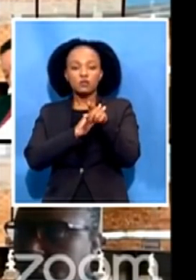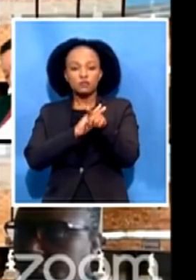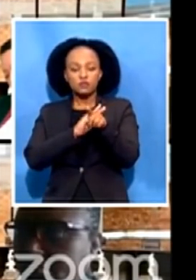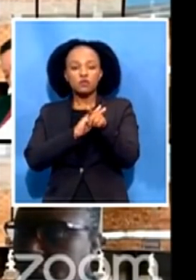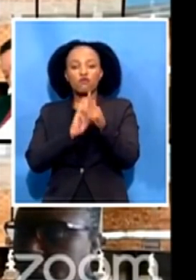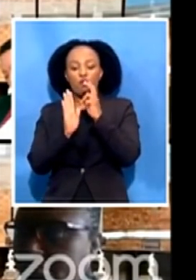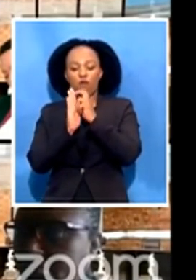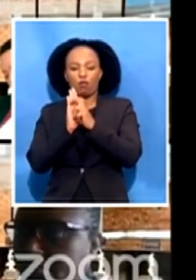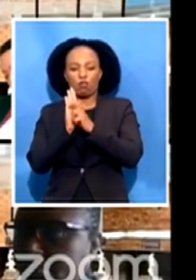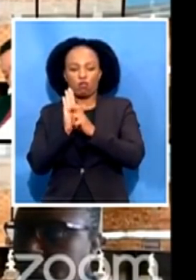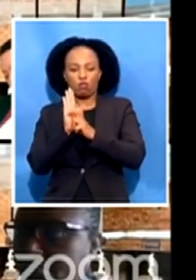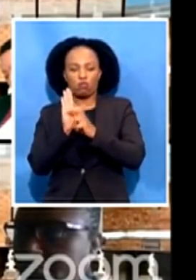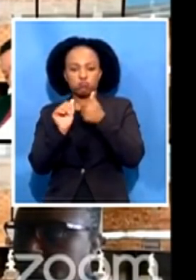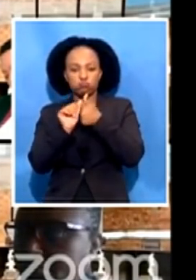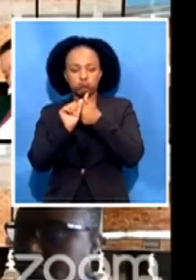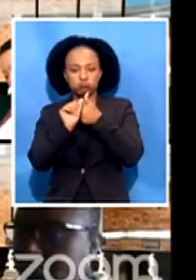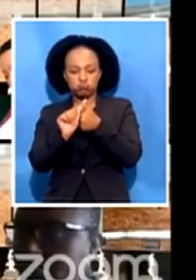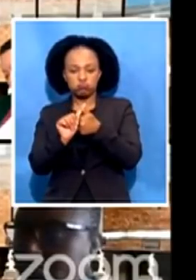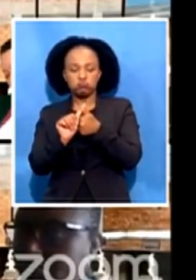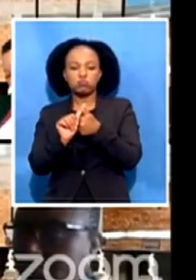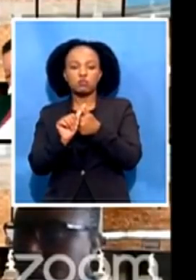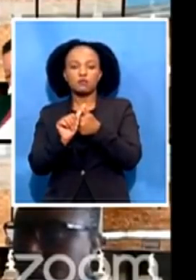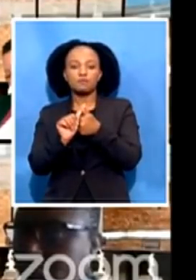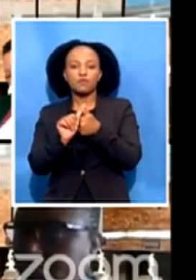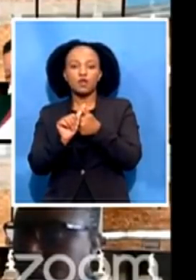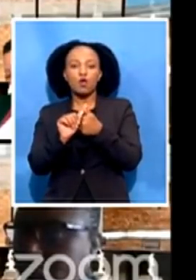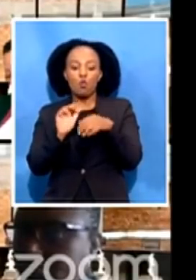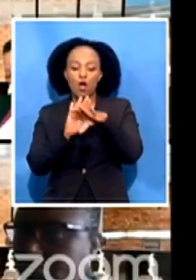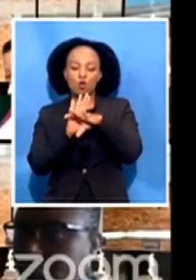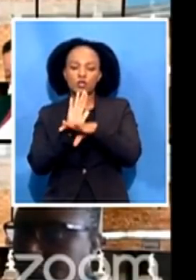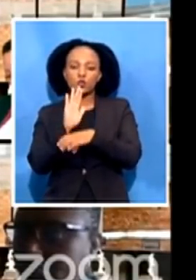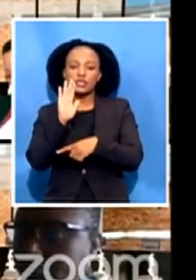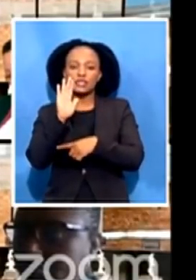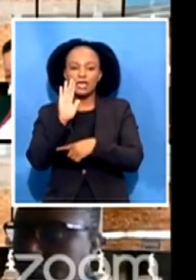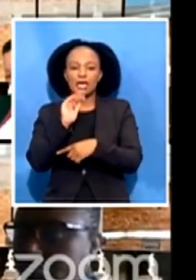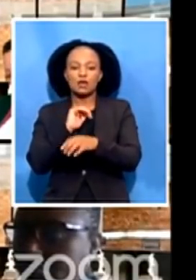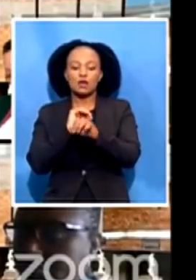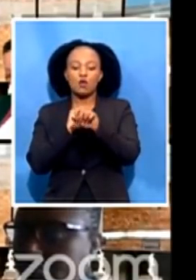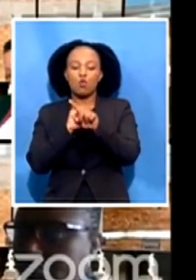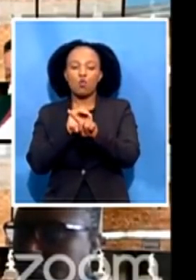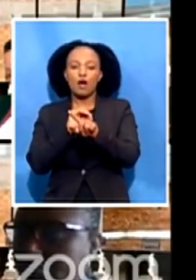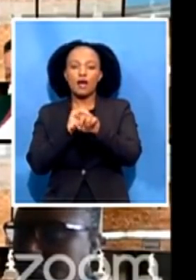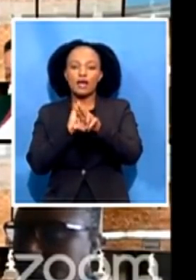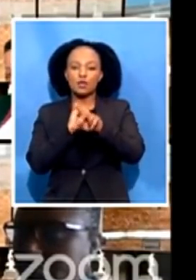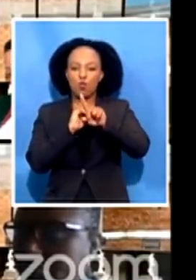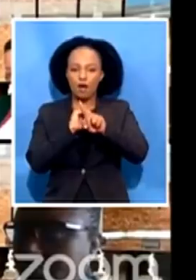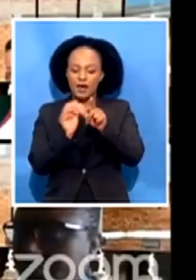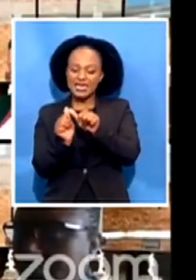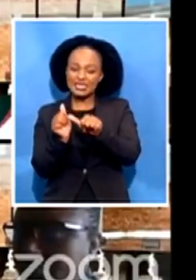the Constitution, Section 181, subsection 2, and